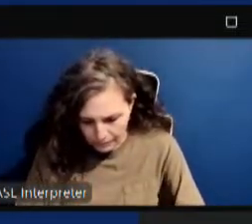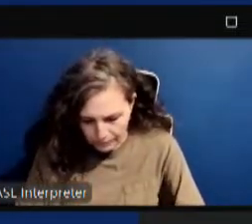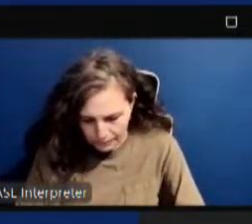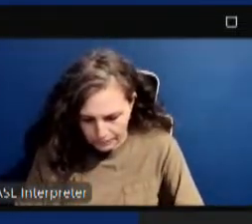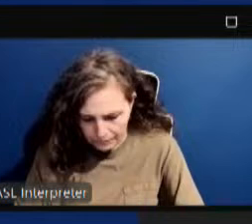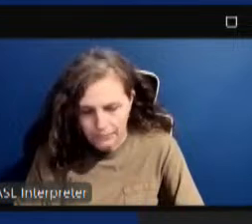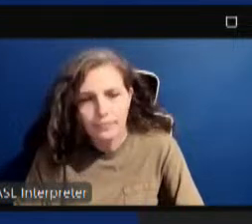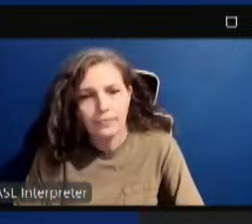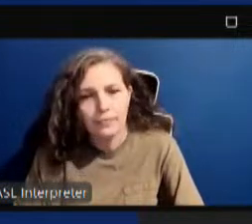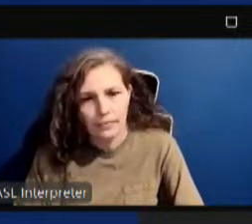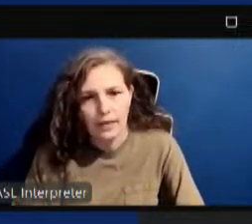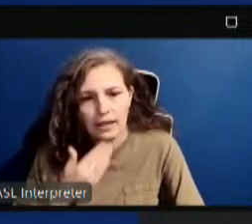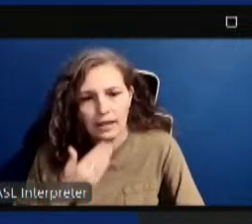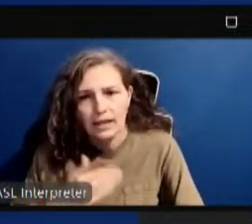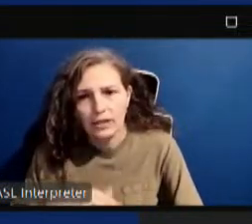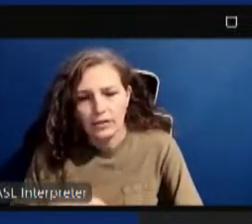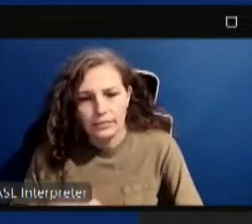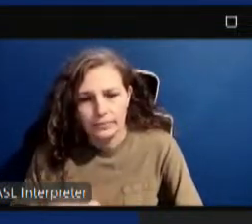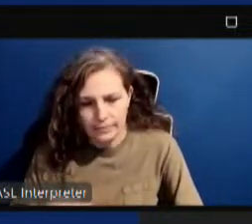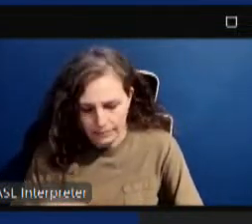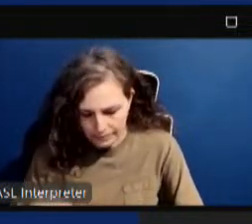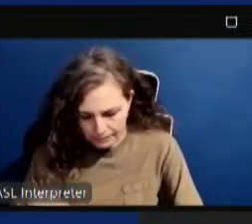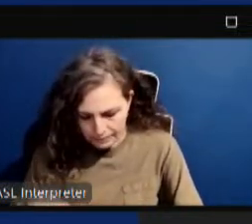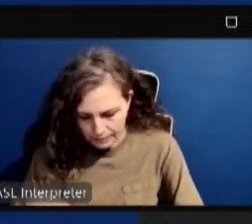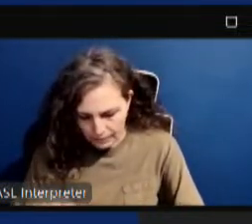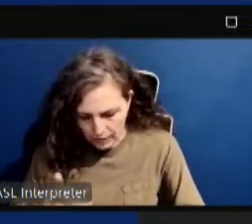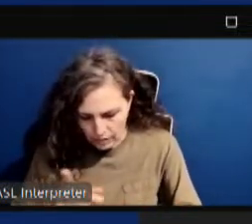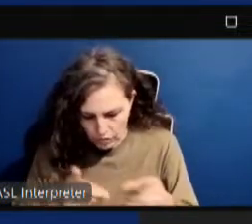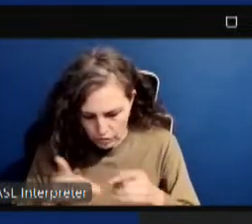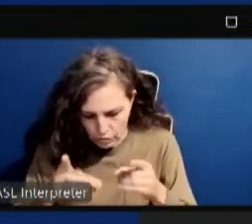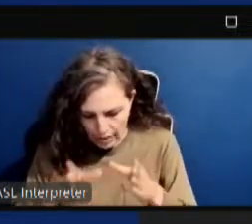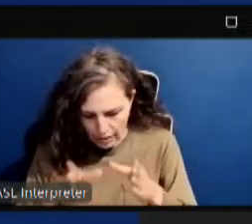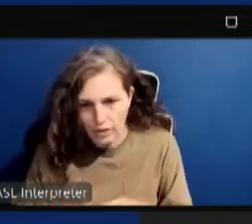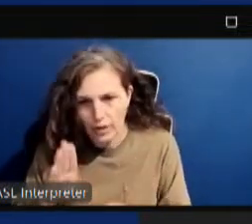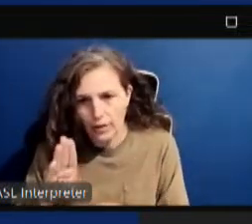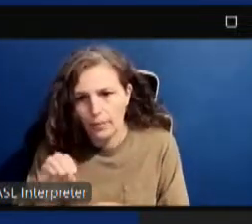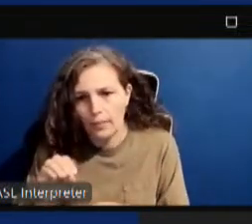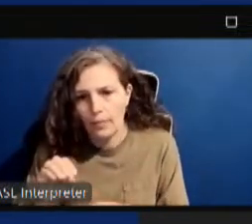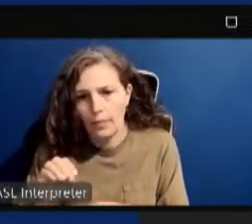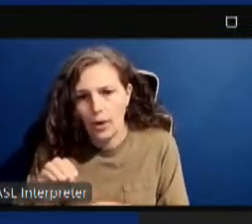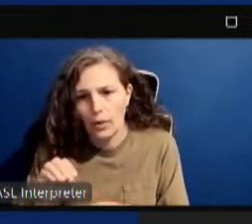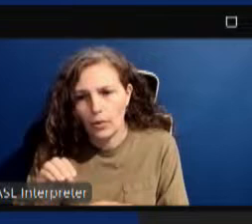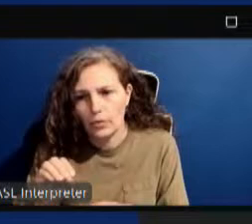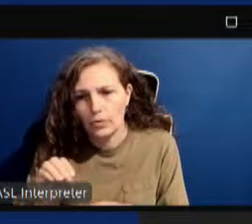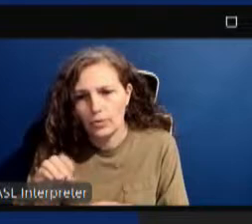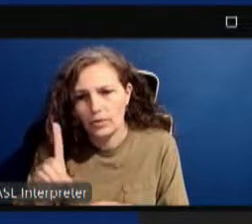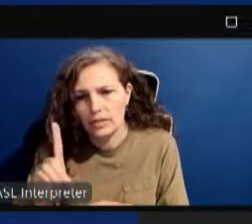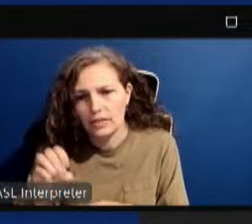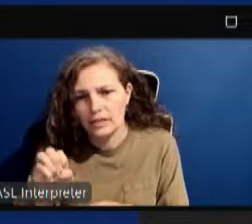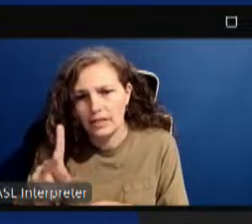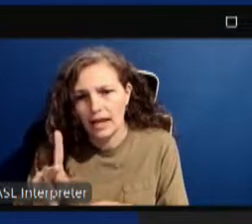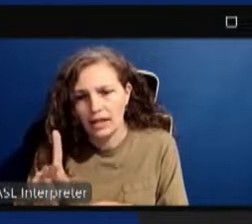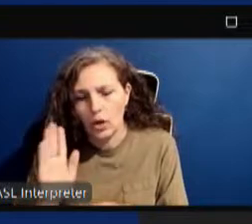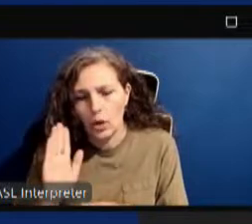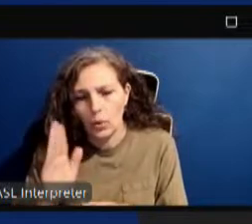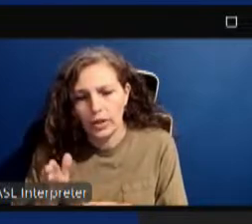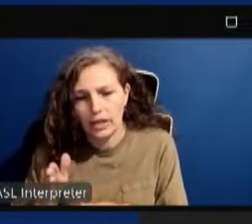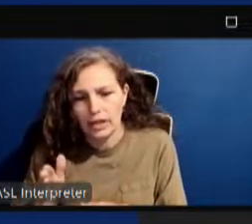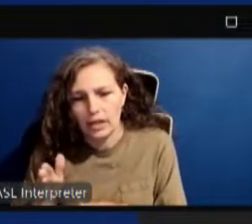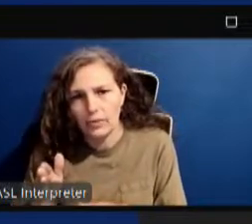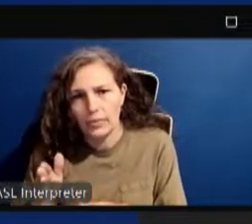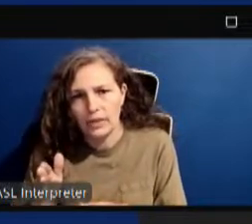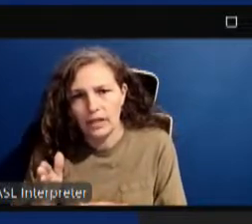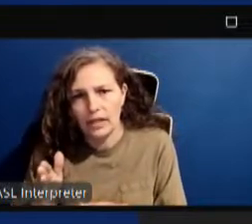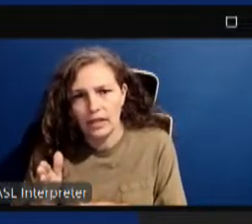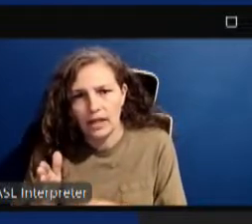Thank you. And Director Bodick, is there an update on whether fees are going to be waived for permitting fees, and